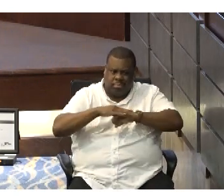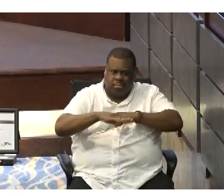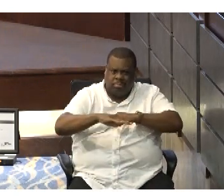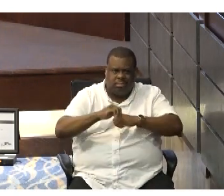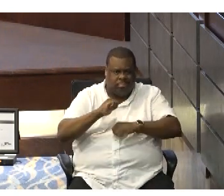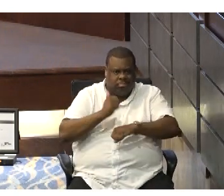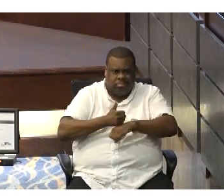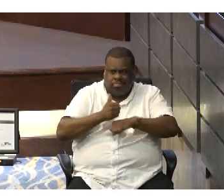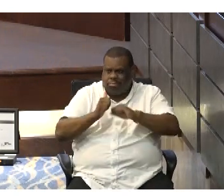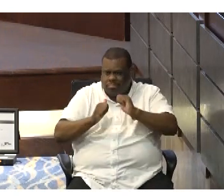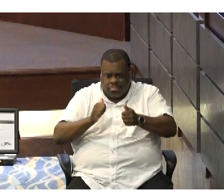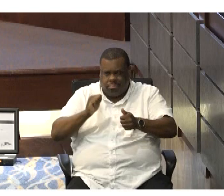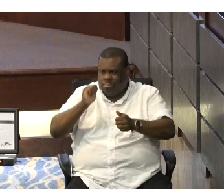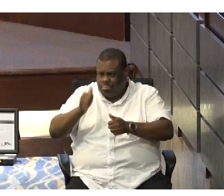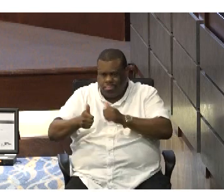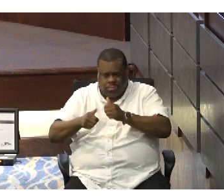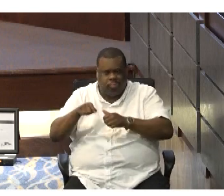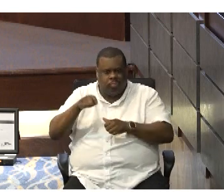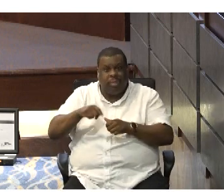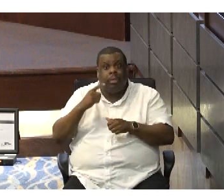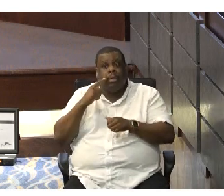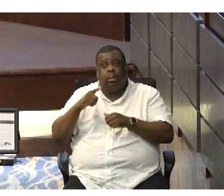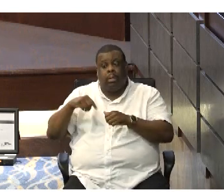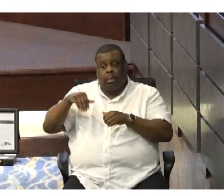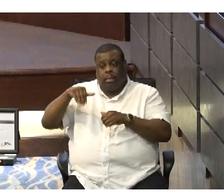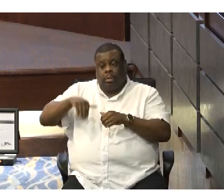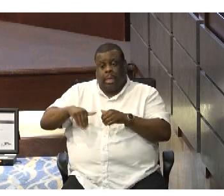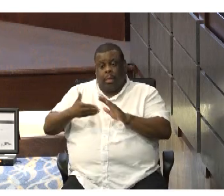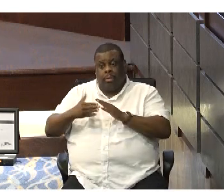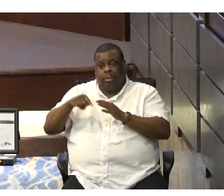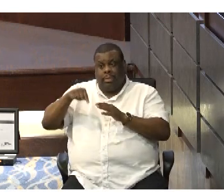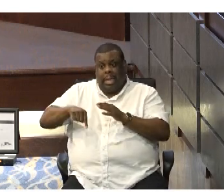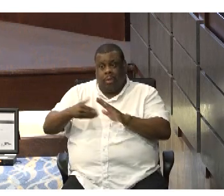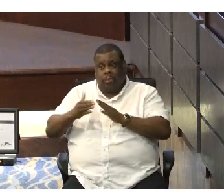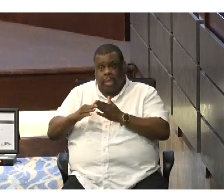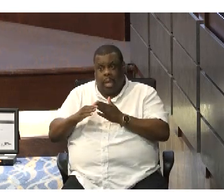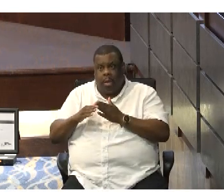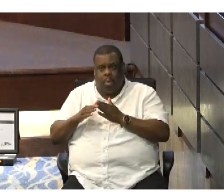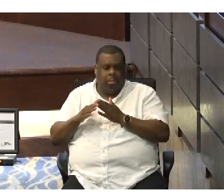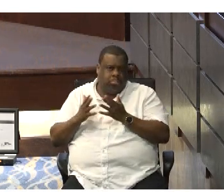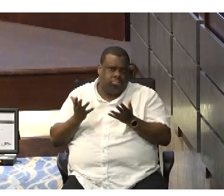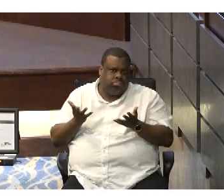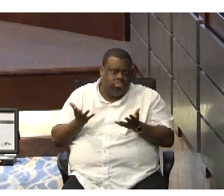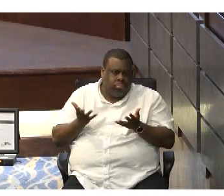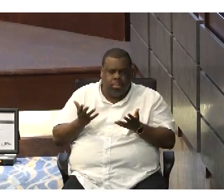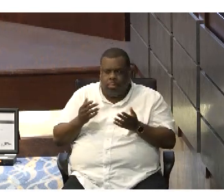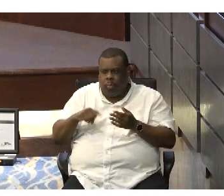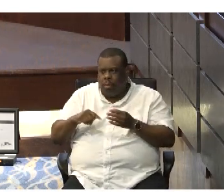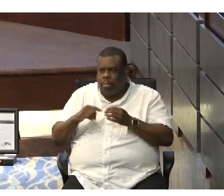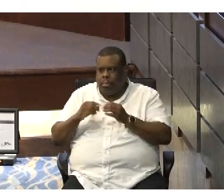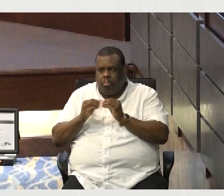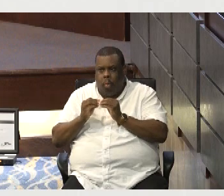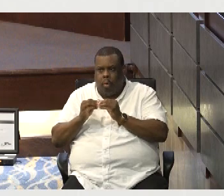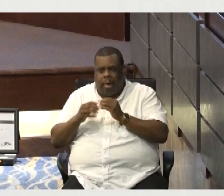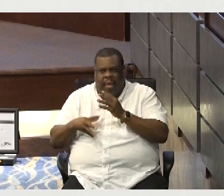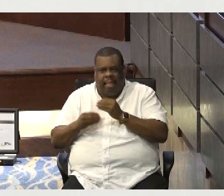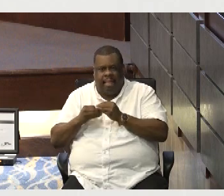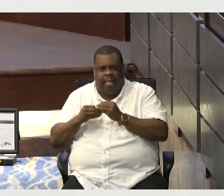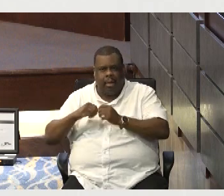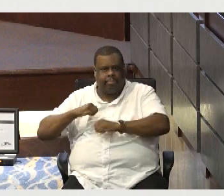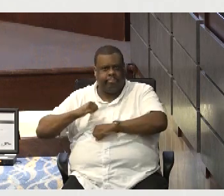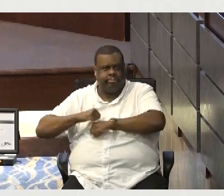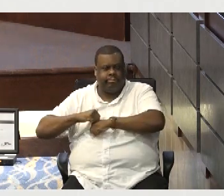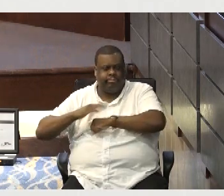Clearly, as we continue to activate our downtown, that becomes critical. For sure. Thanks. Yep.